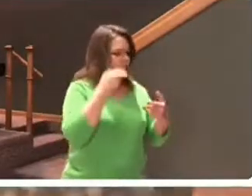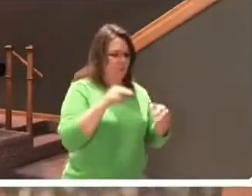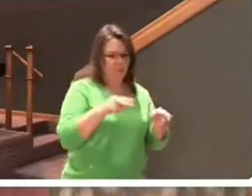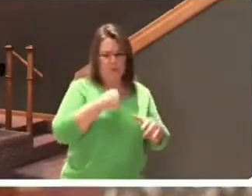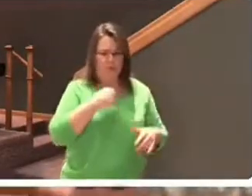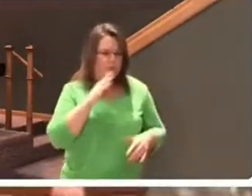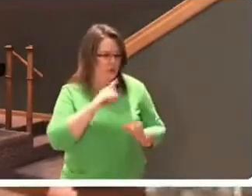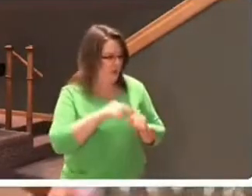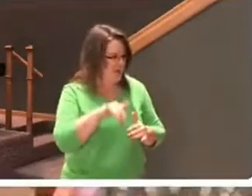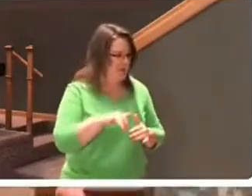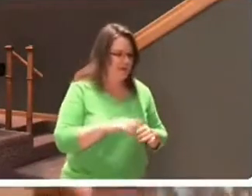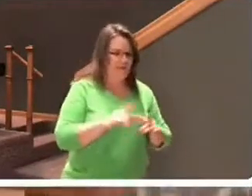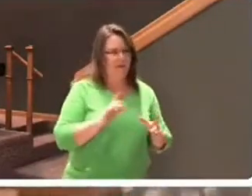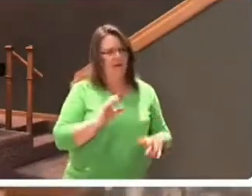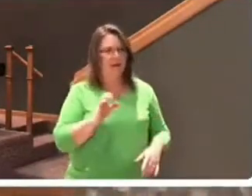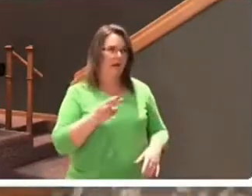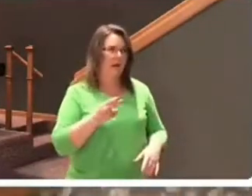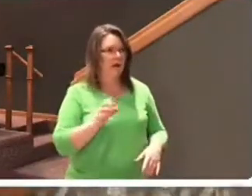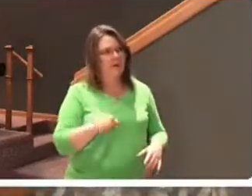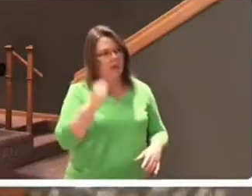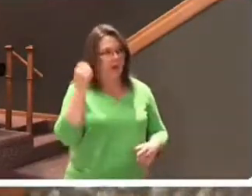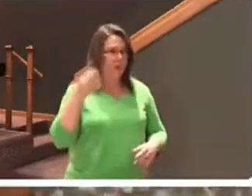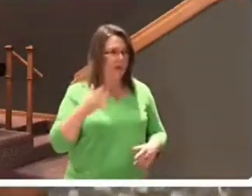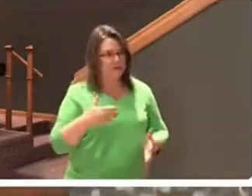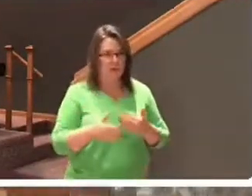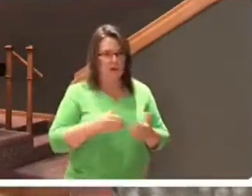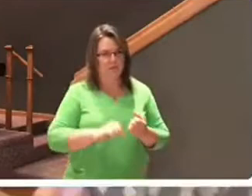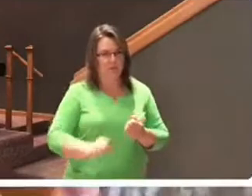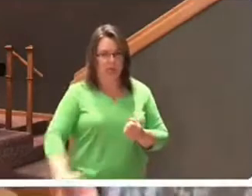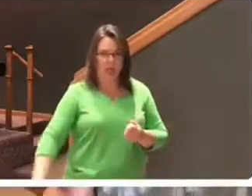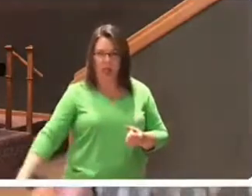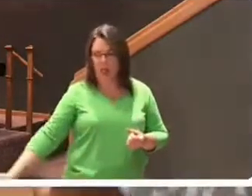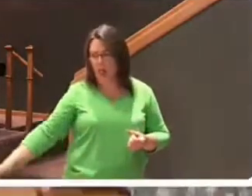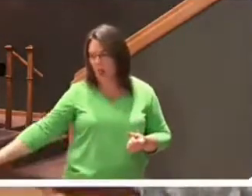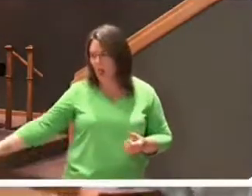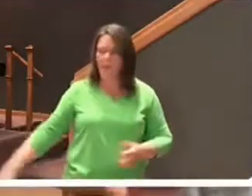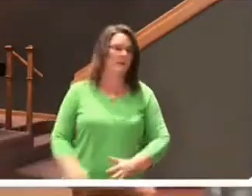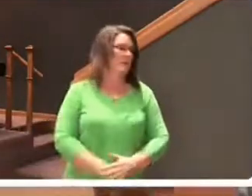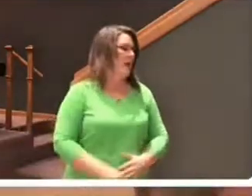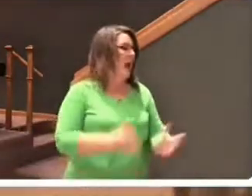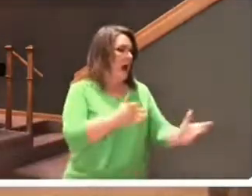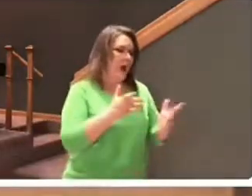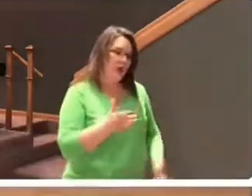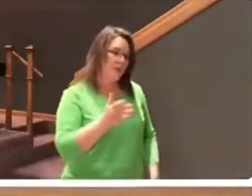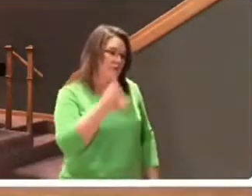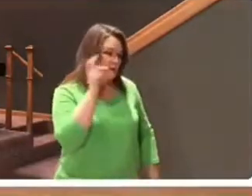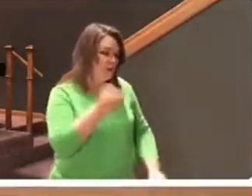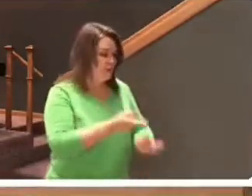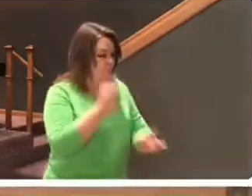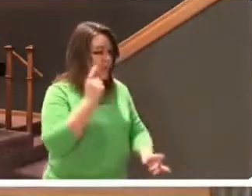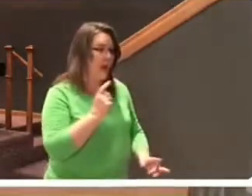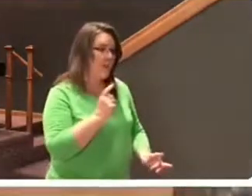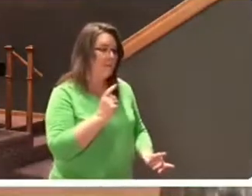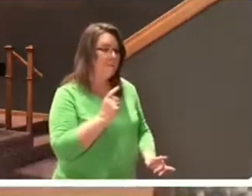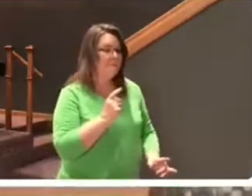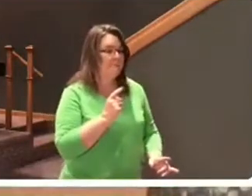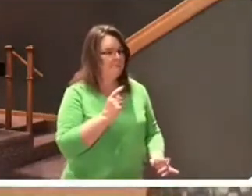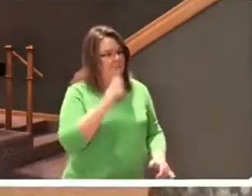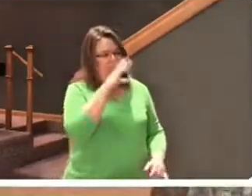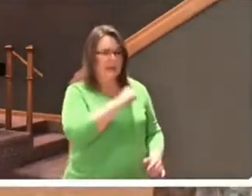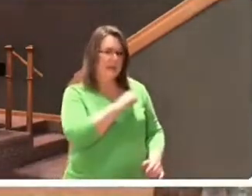me talking about this and be like, oh, well, he's a pastor and blah, blah, blah, and blah. I want you to hear from, like, I